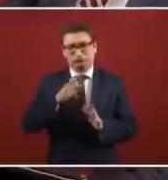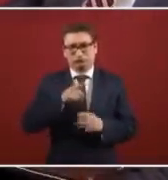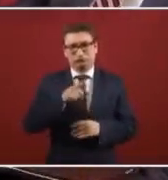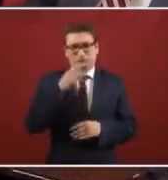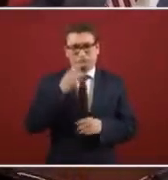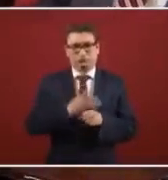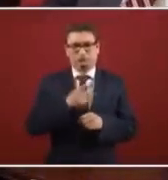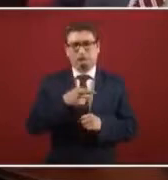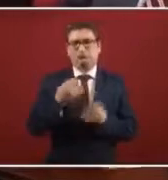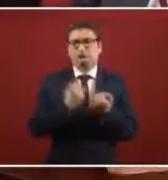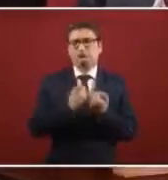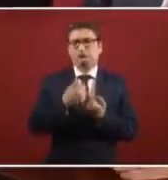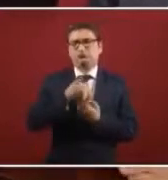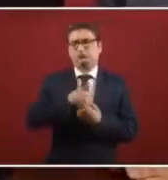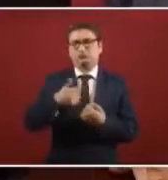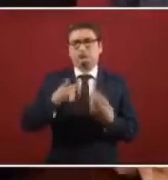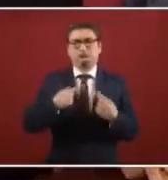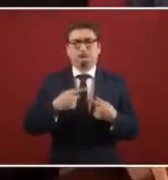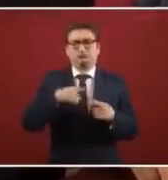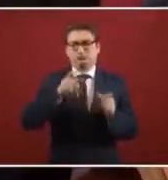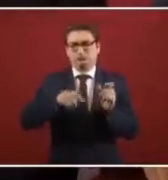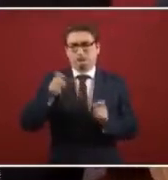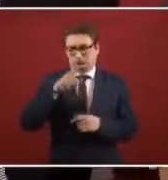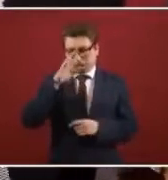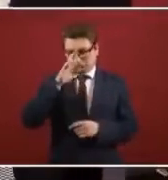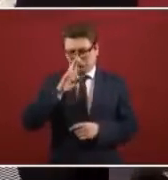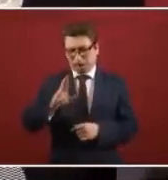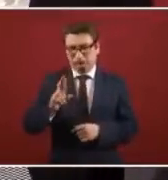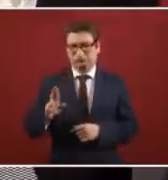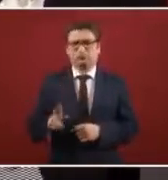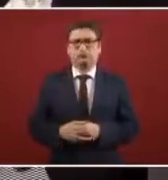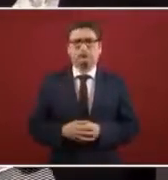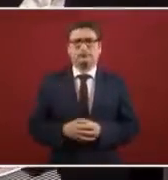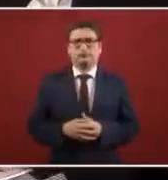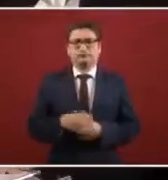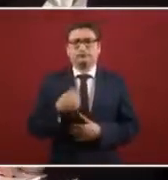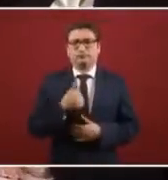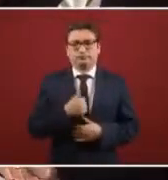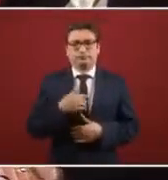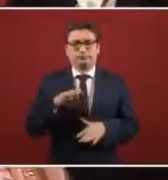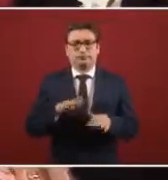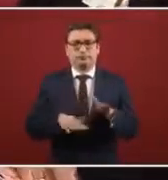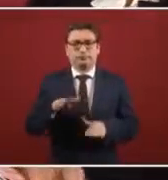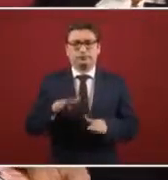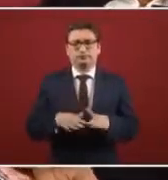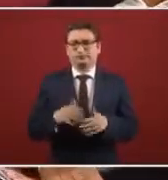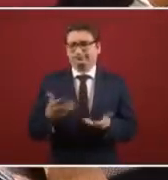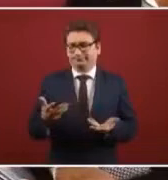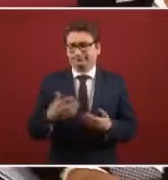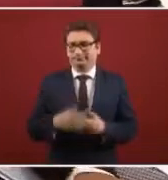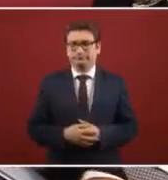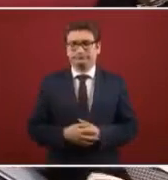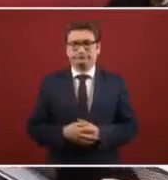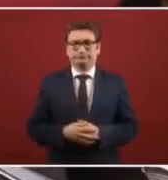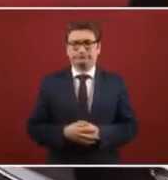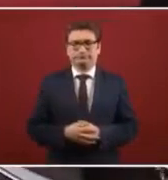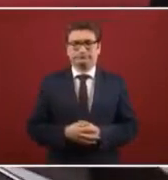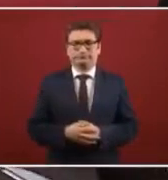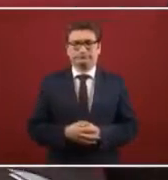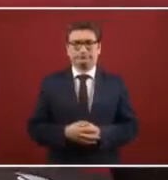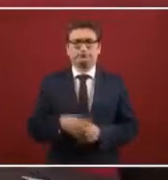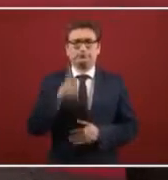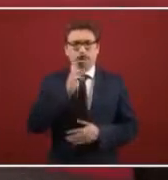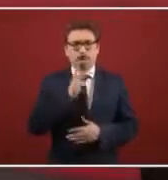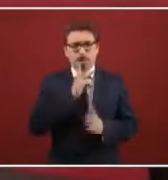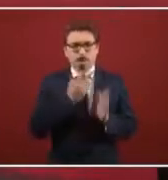también respetuoso de las I have to personas. be respectful of also of people, Tengo que tratar, but sometimes I have